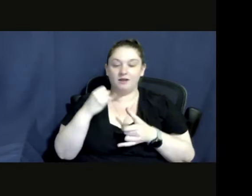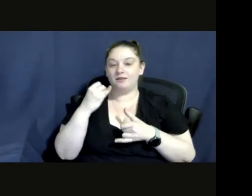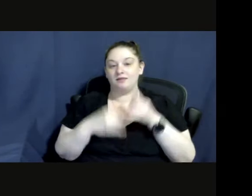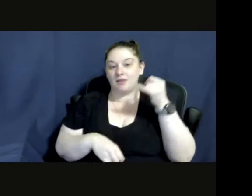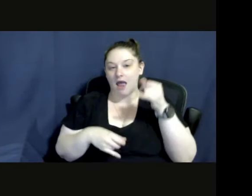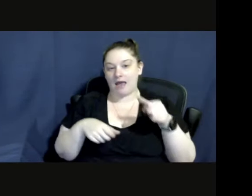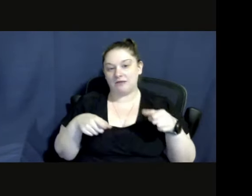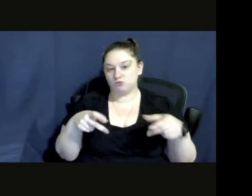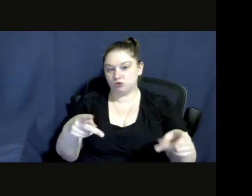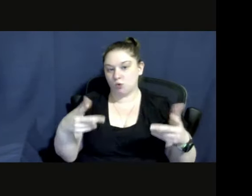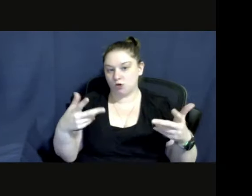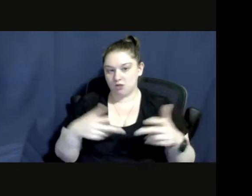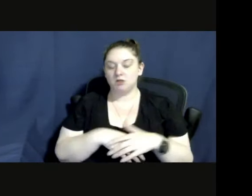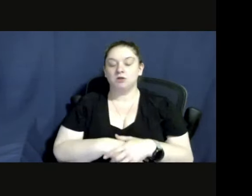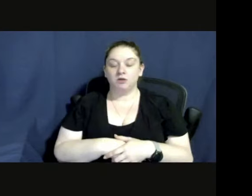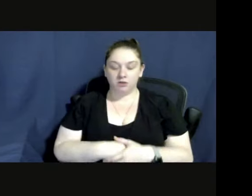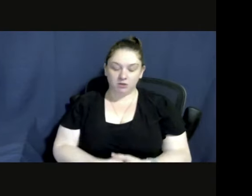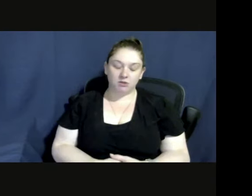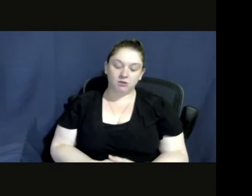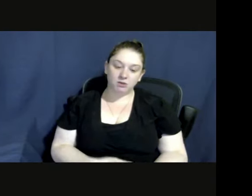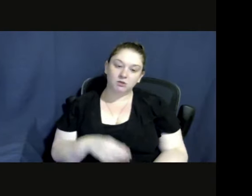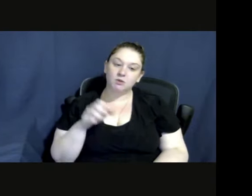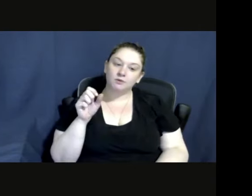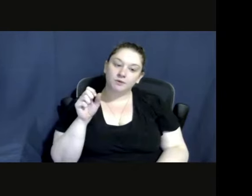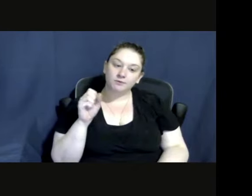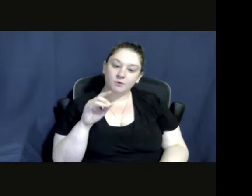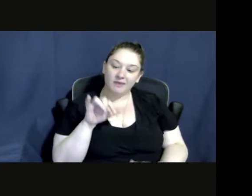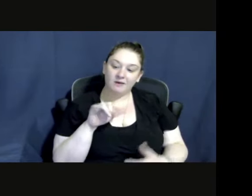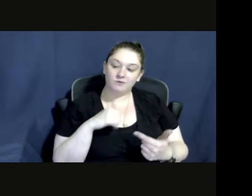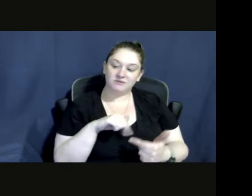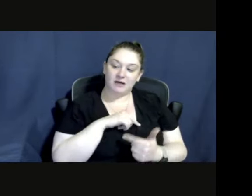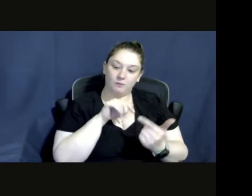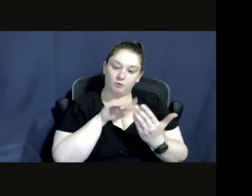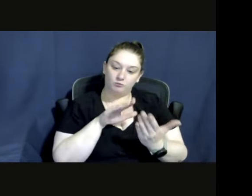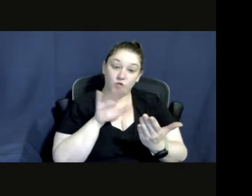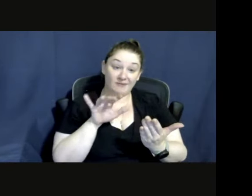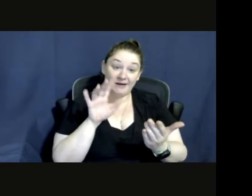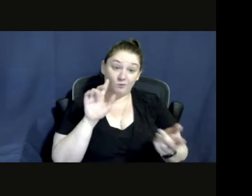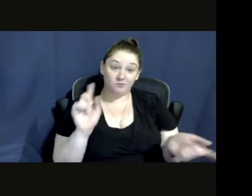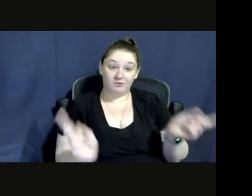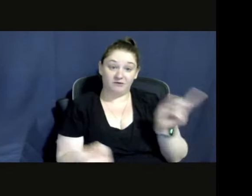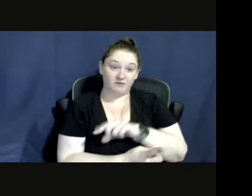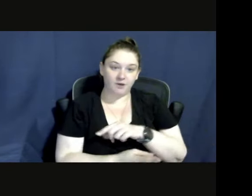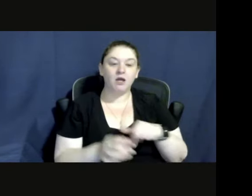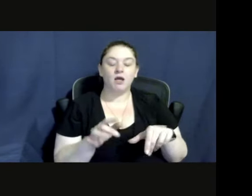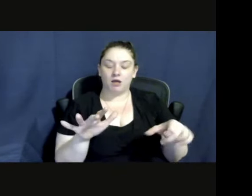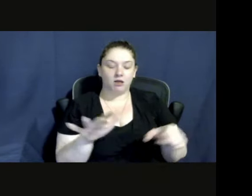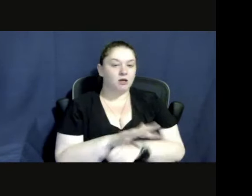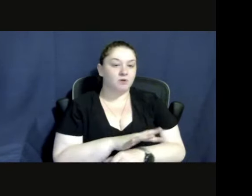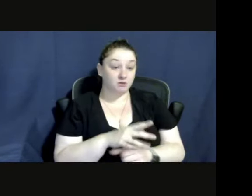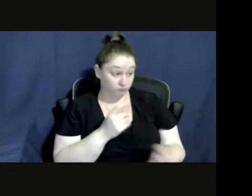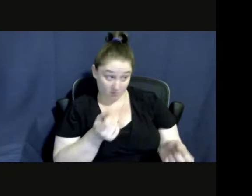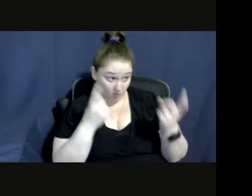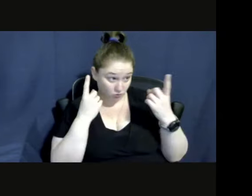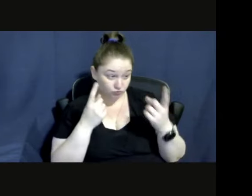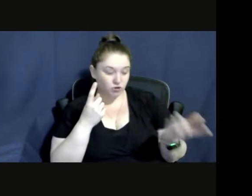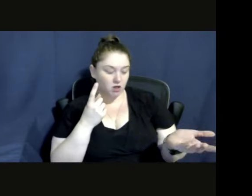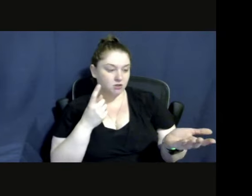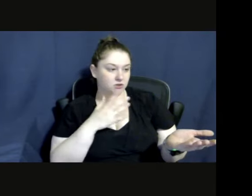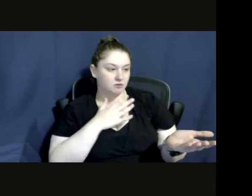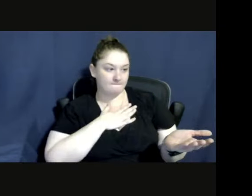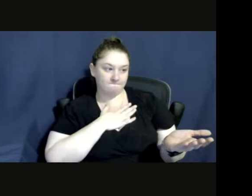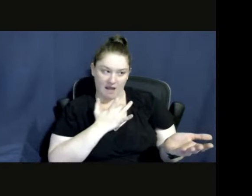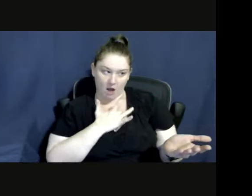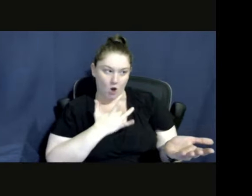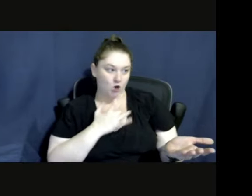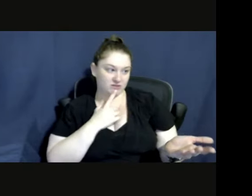there. So that's how we approached it. That would be turning that on its head. And I understand, you know, my heart